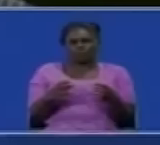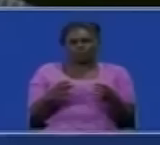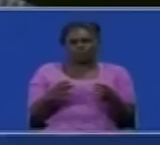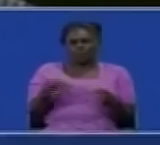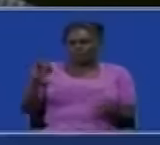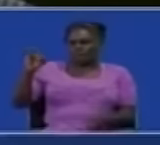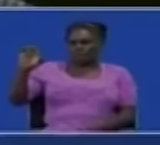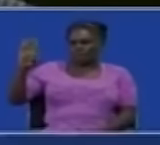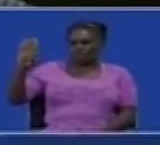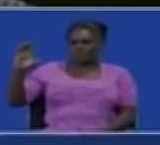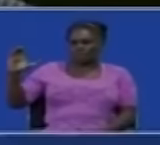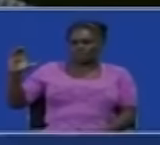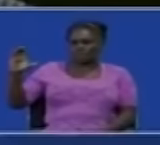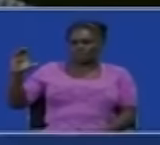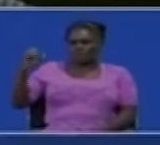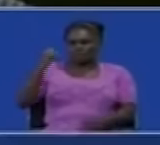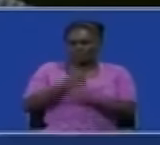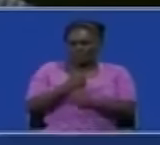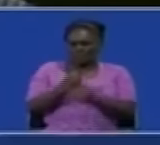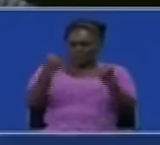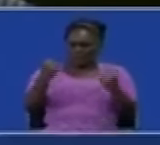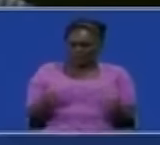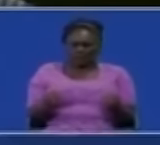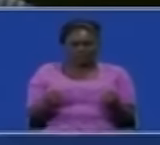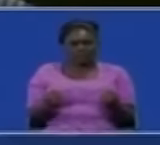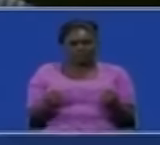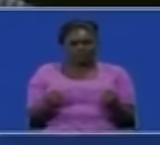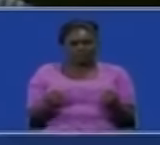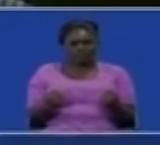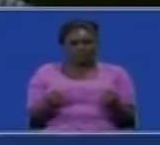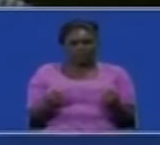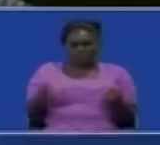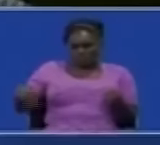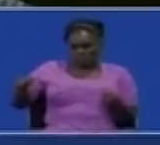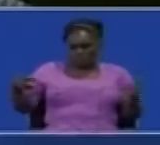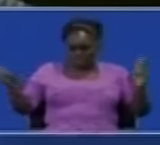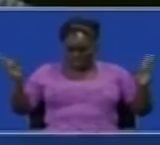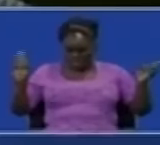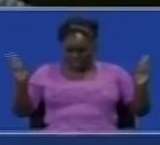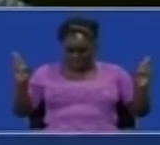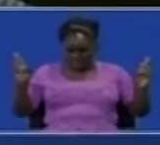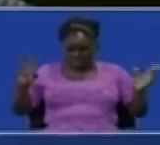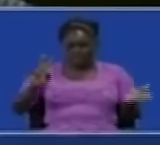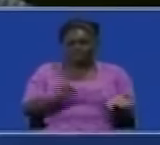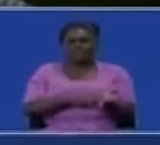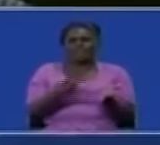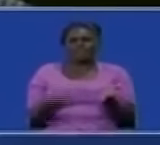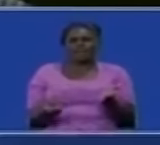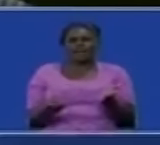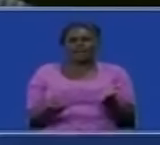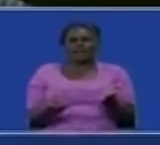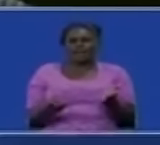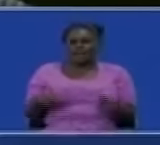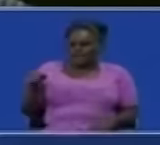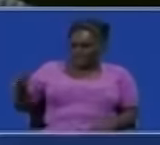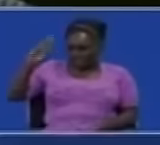to the IEBC, and making it very difficult to operate. We are readying ourselves for a failure. And the earlier